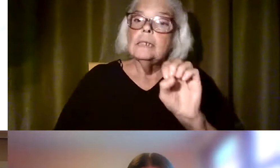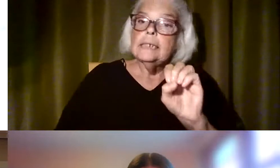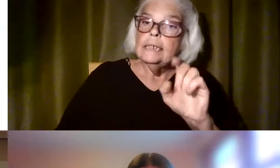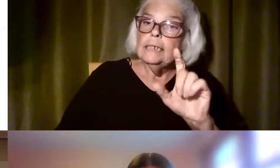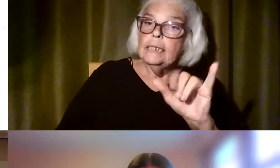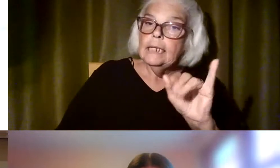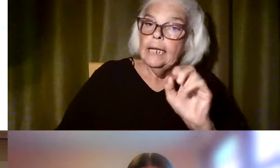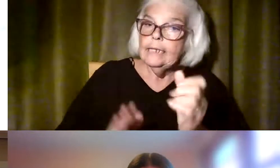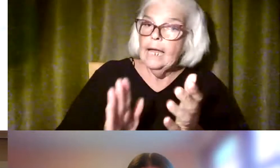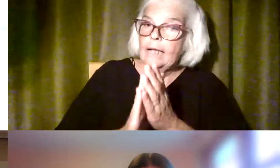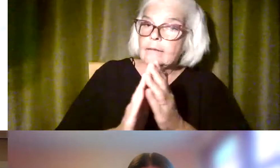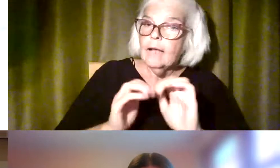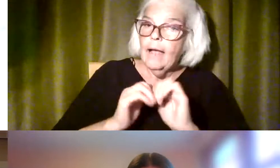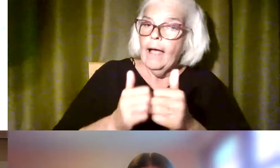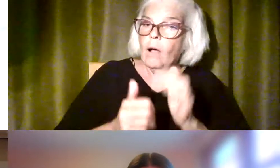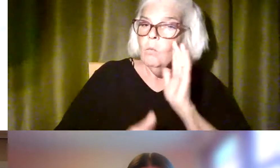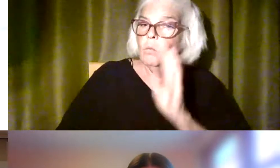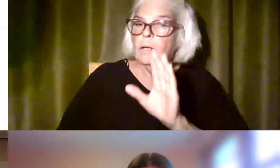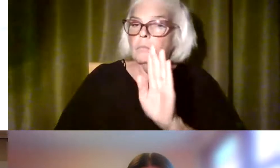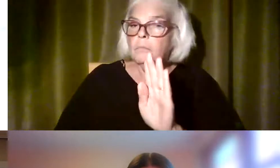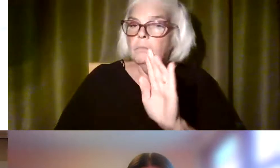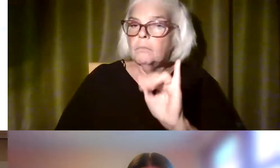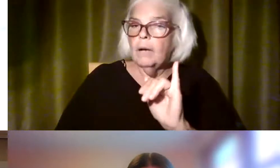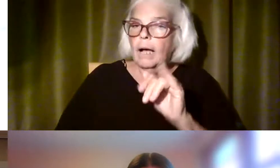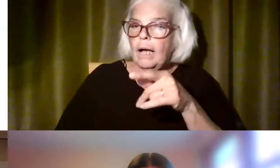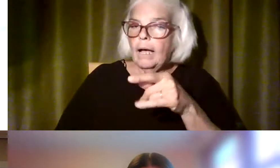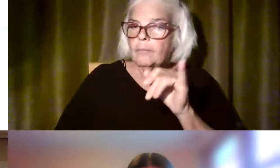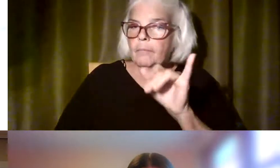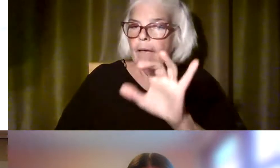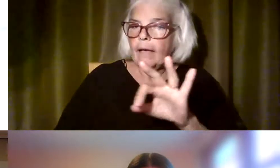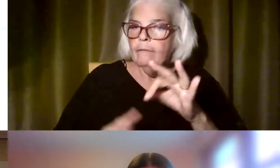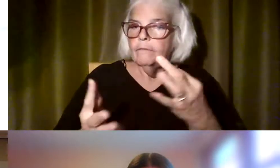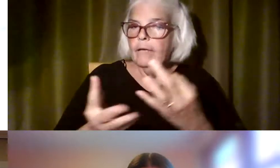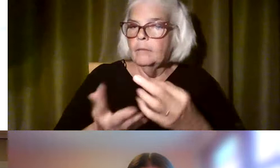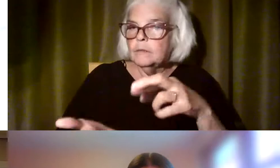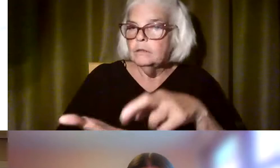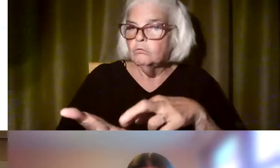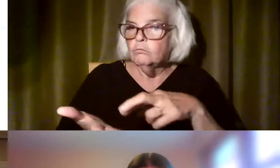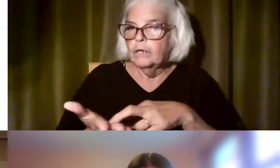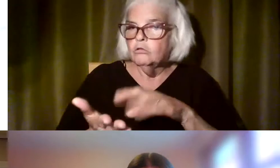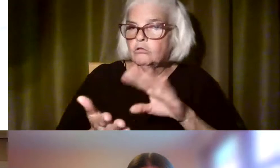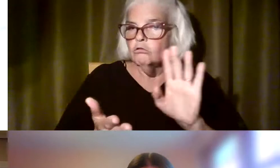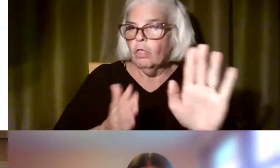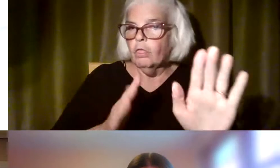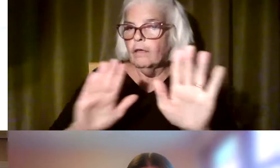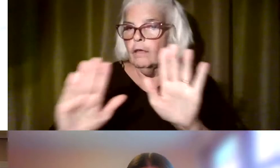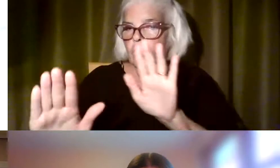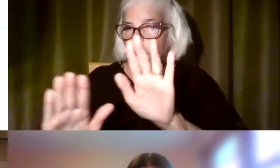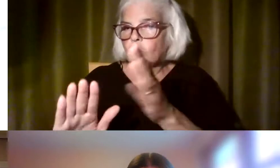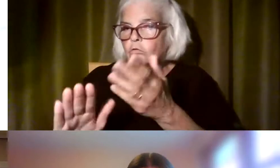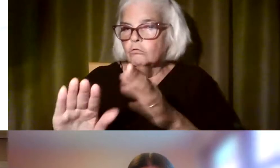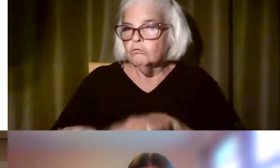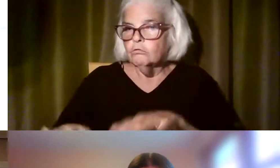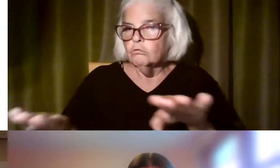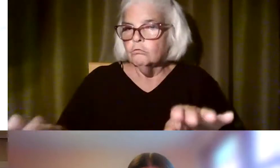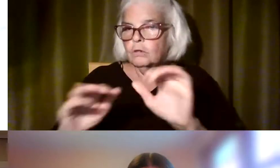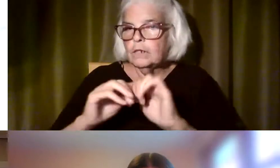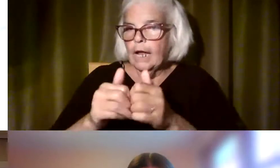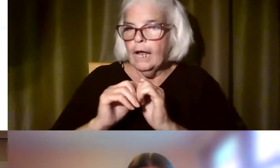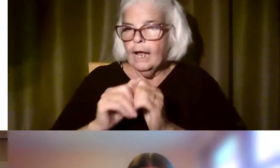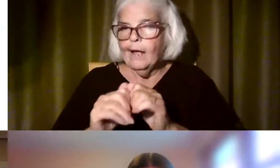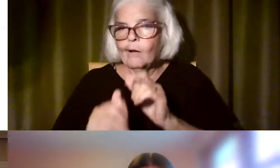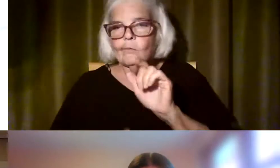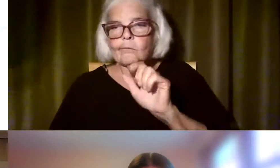We can follow up and get you more information about how to register for those clinics.